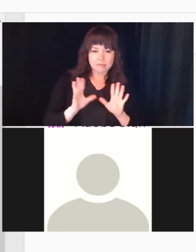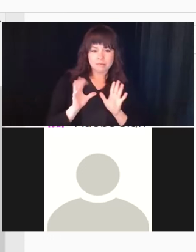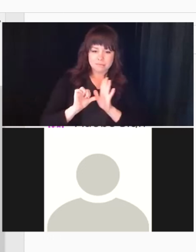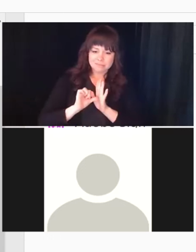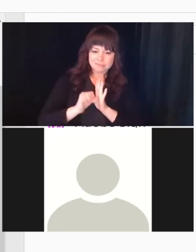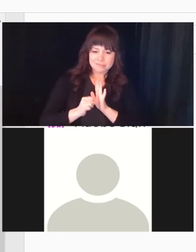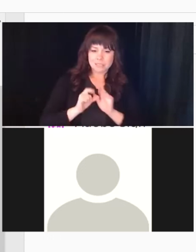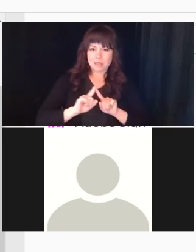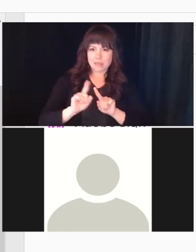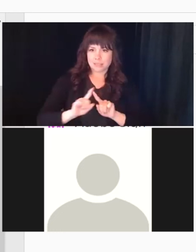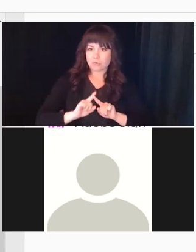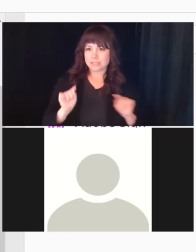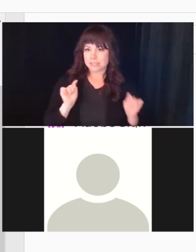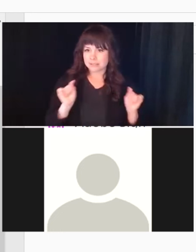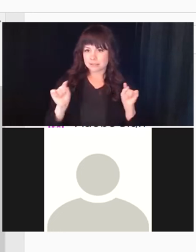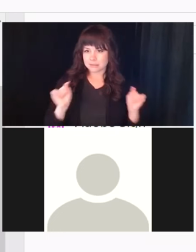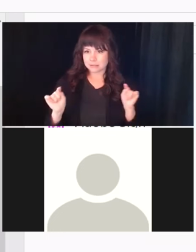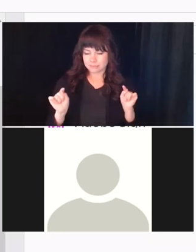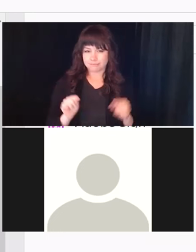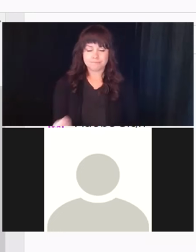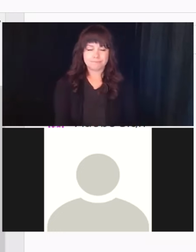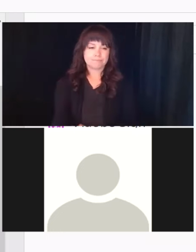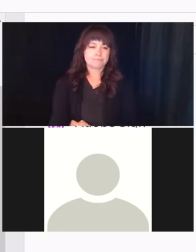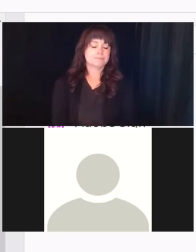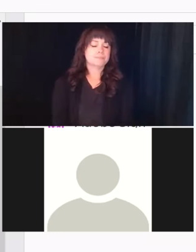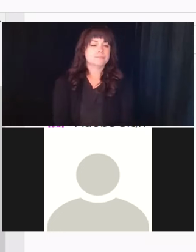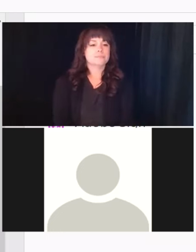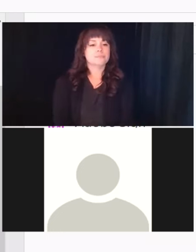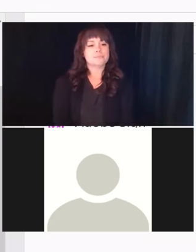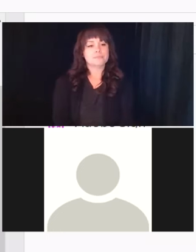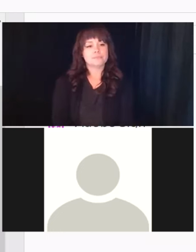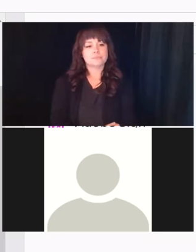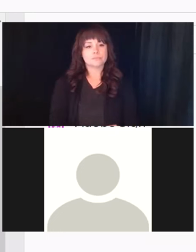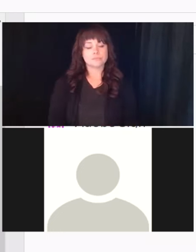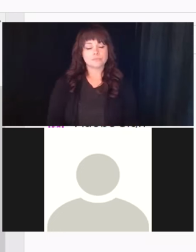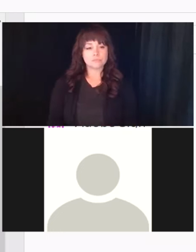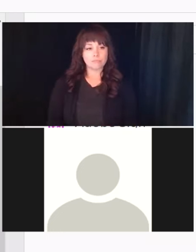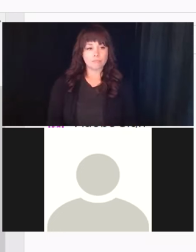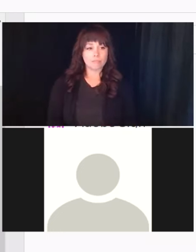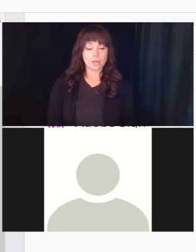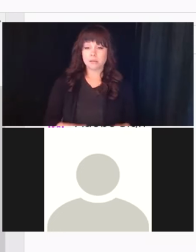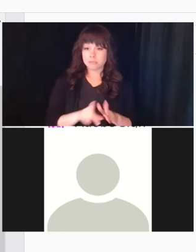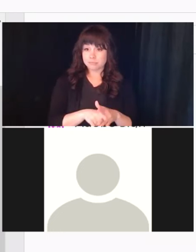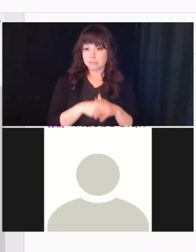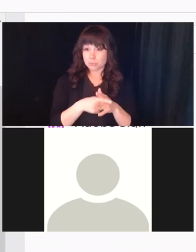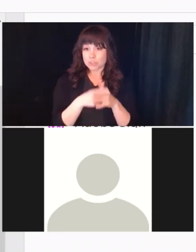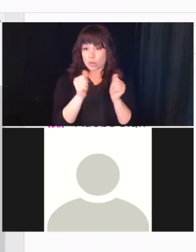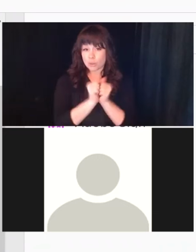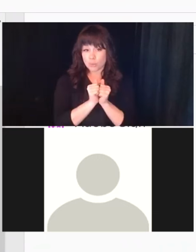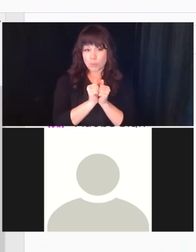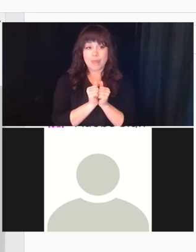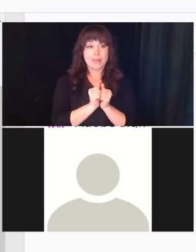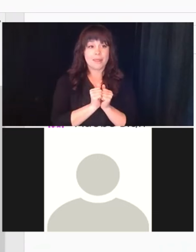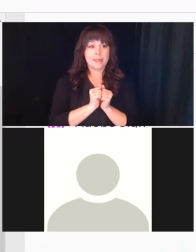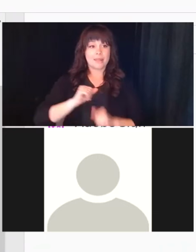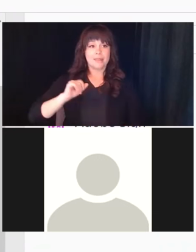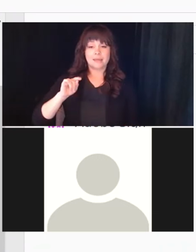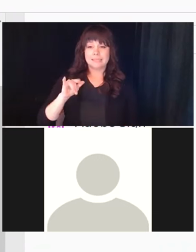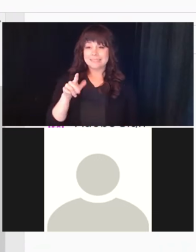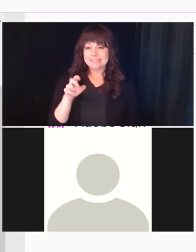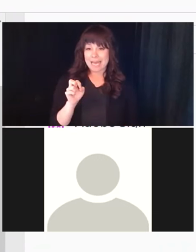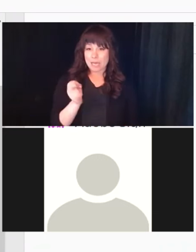highlight the differences between the two programs and explain how they differ. So let's start on the Title II side of things,